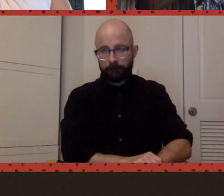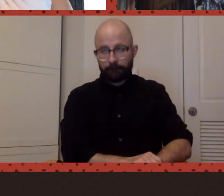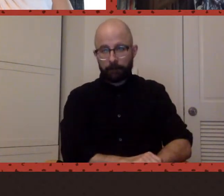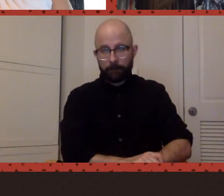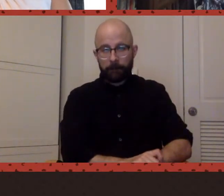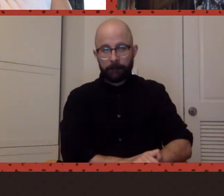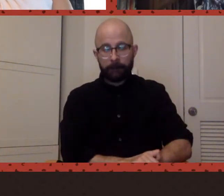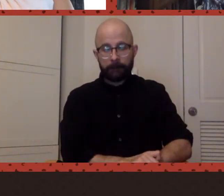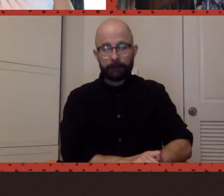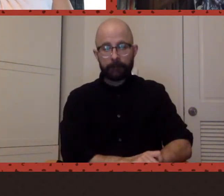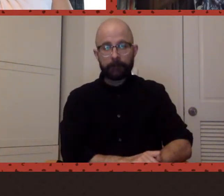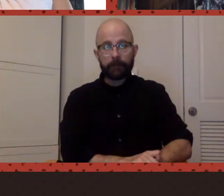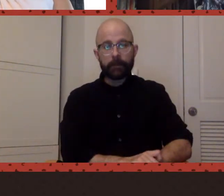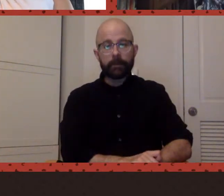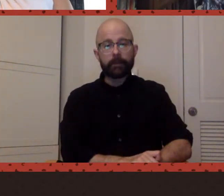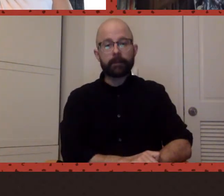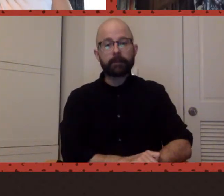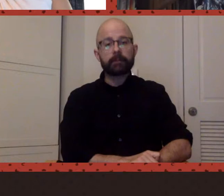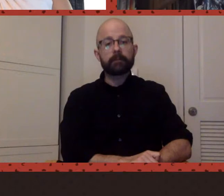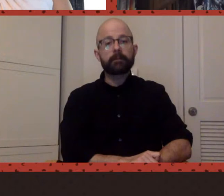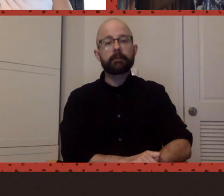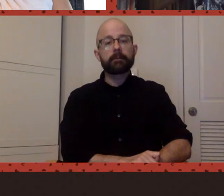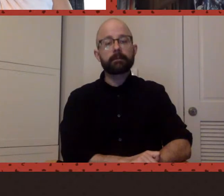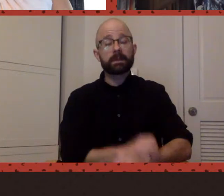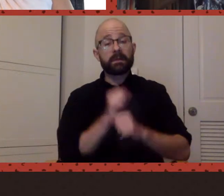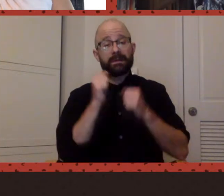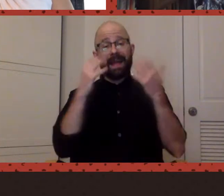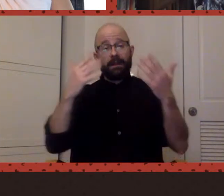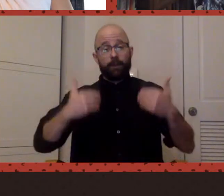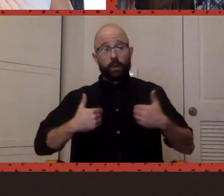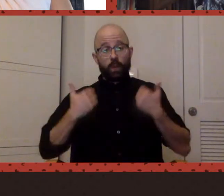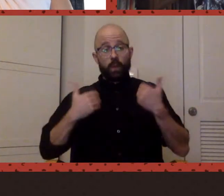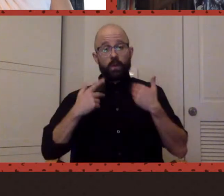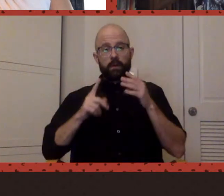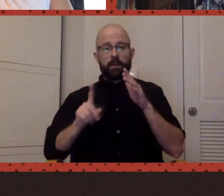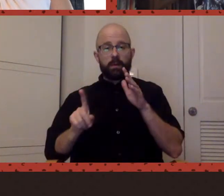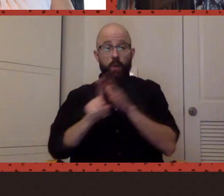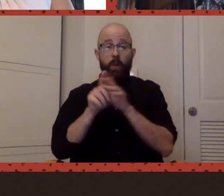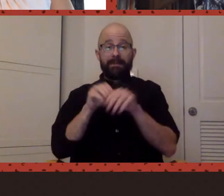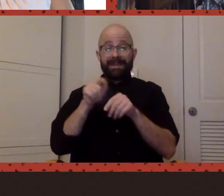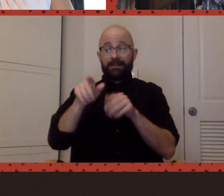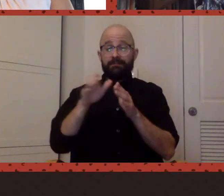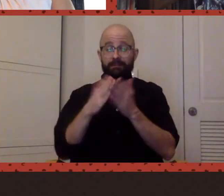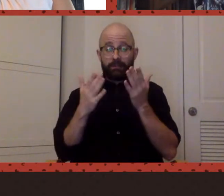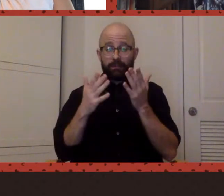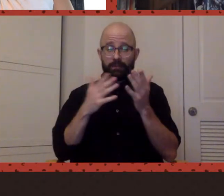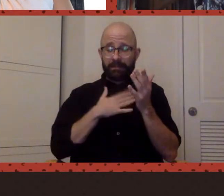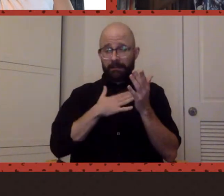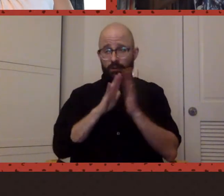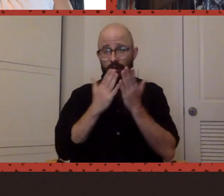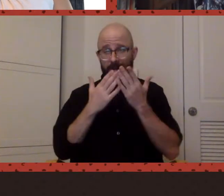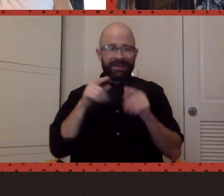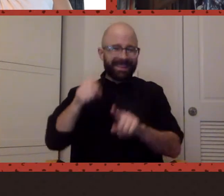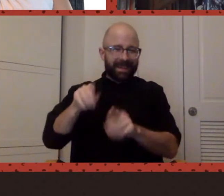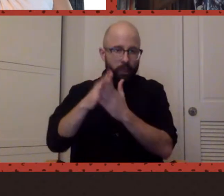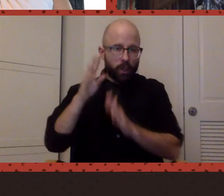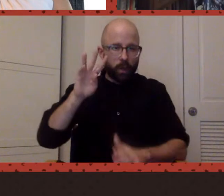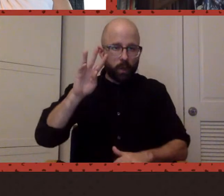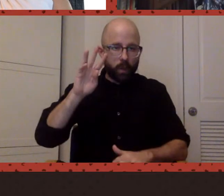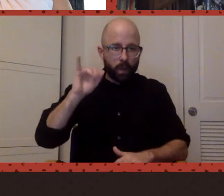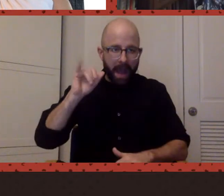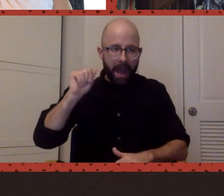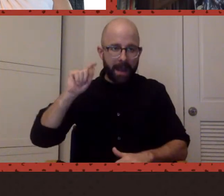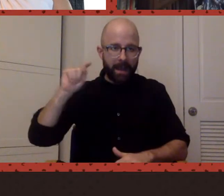But so a lot of youth show up in this book. Wyatt was a foster